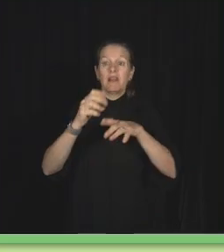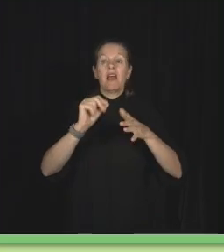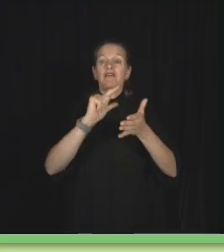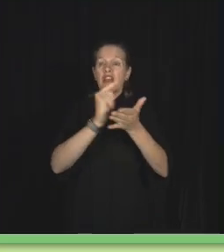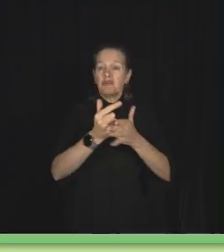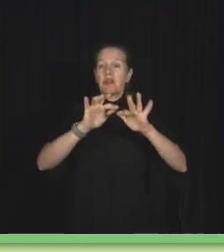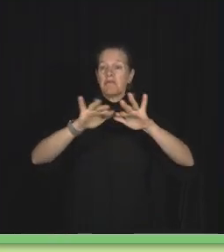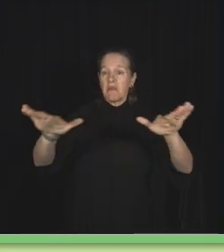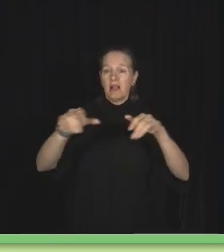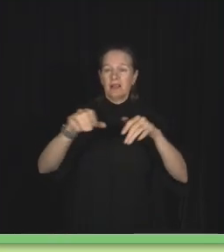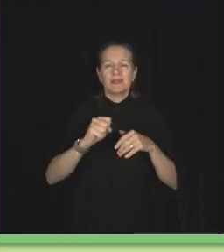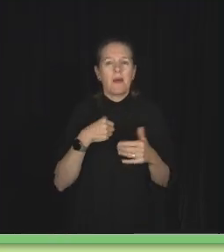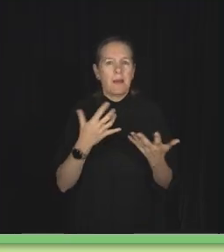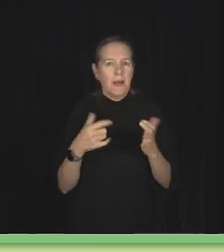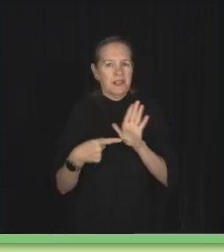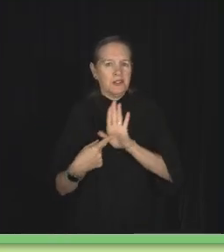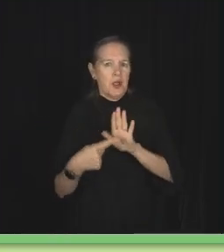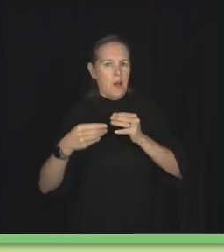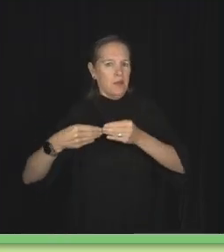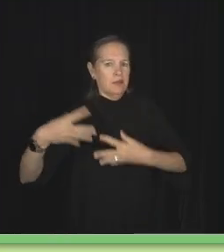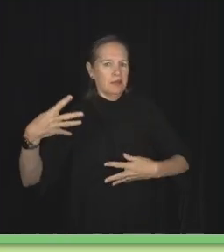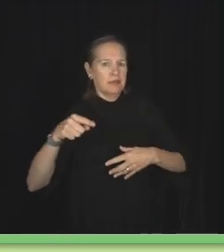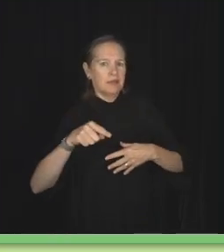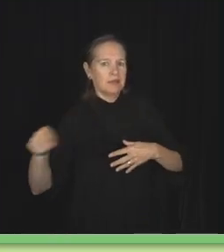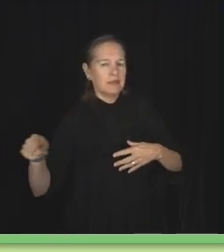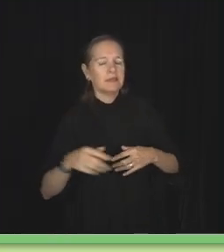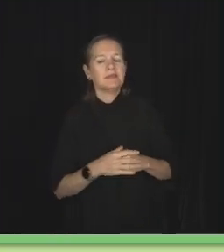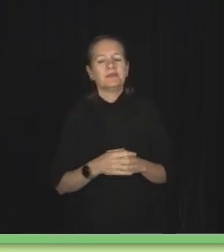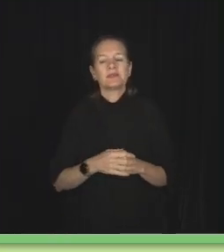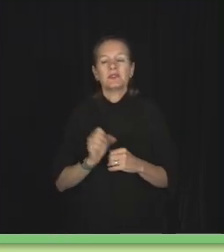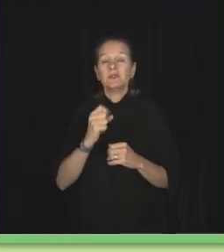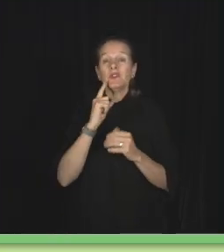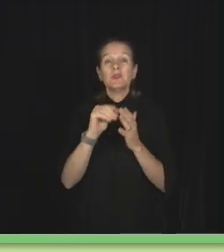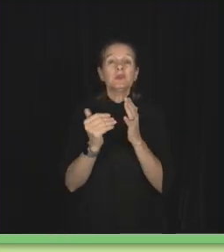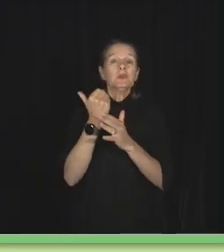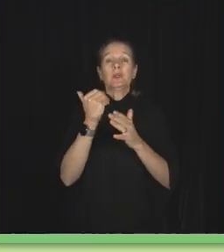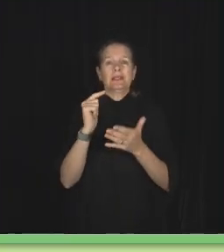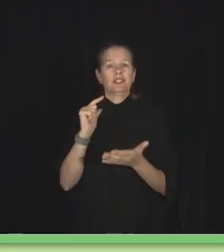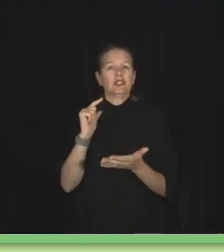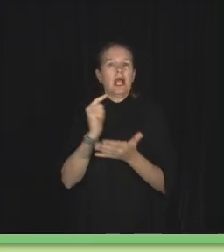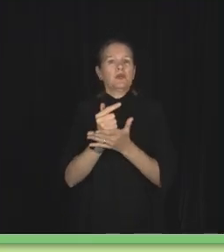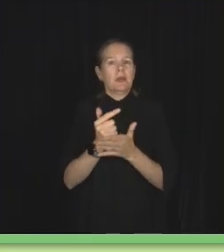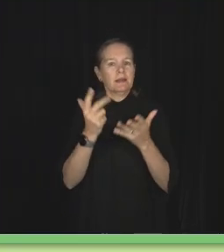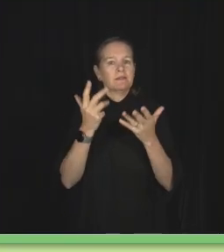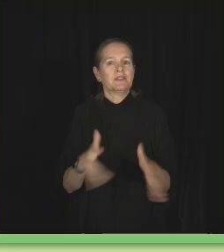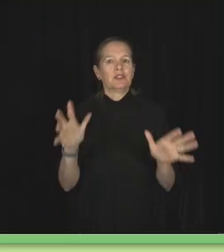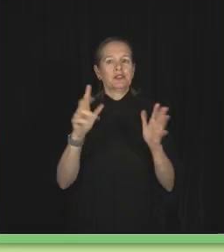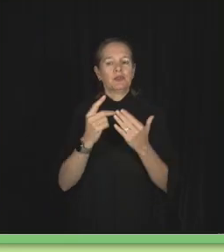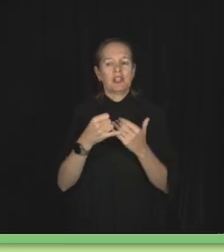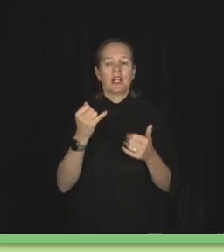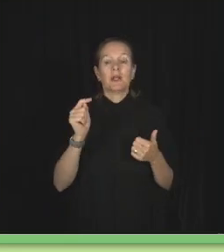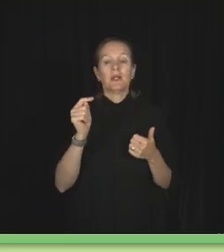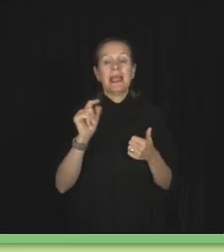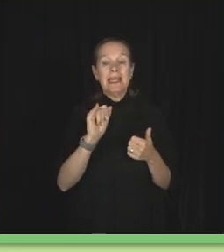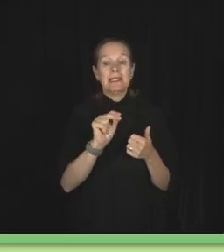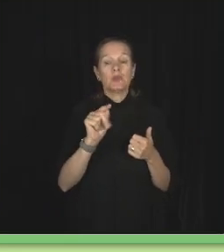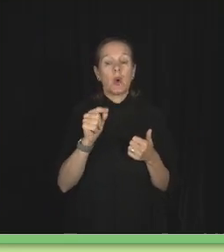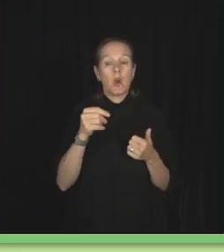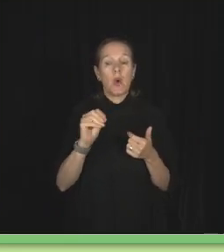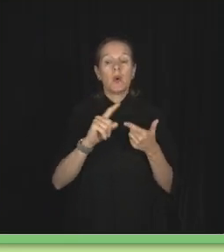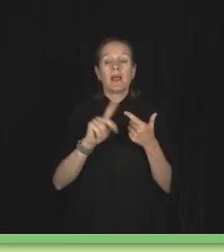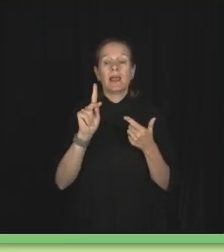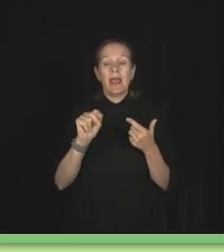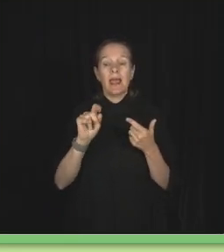out before we kind of talk a little bit about where we're going this year. So for newly graduated projects in CNCF, we had Intoto, Knative, Crossplane,